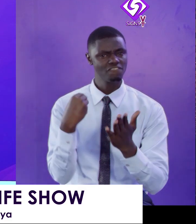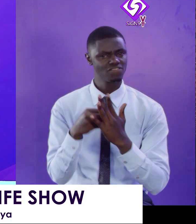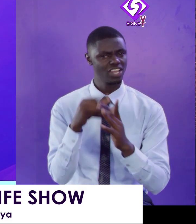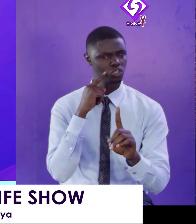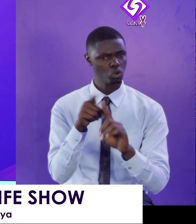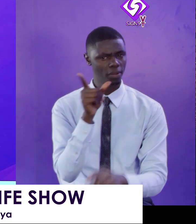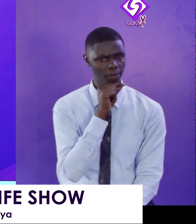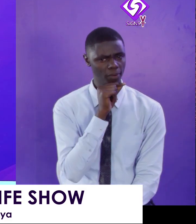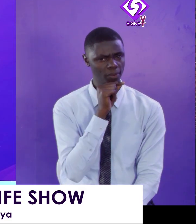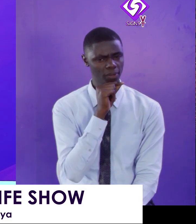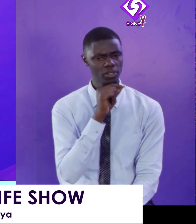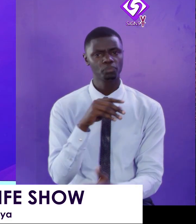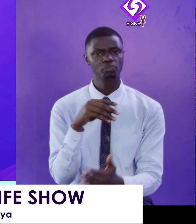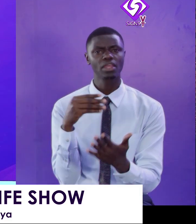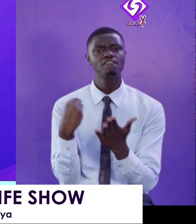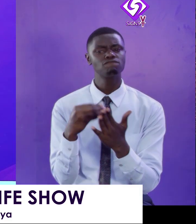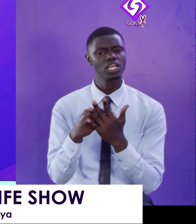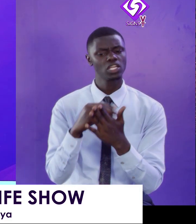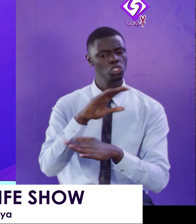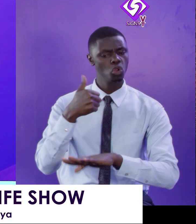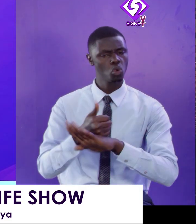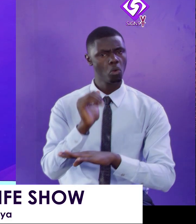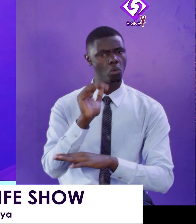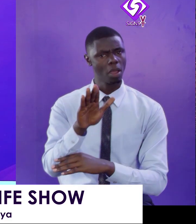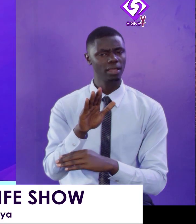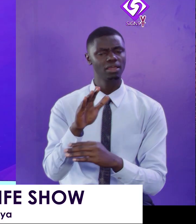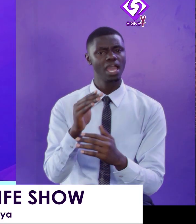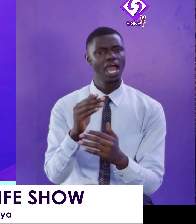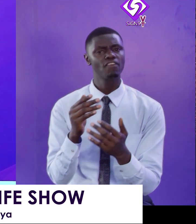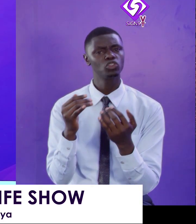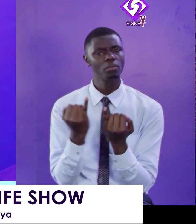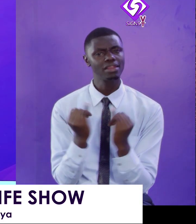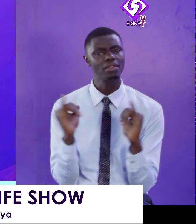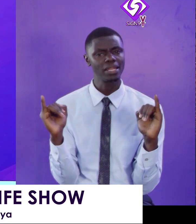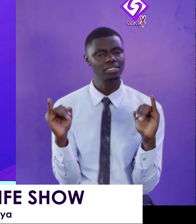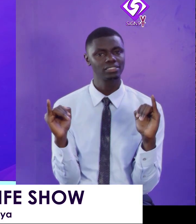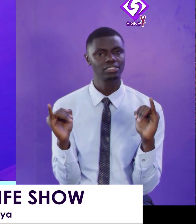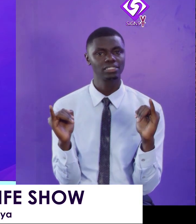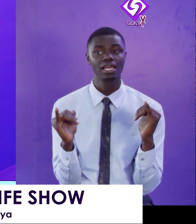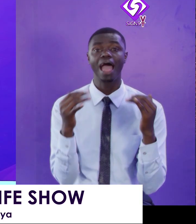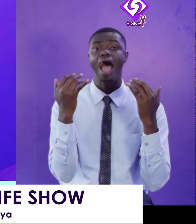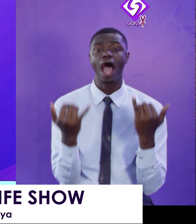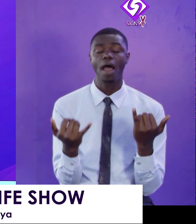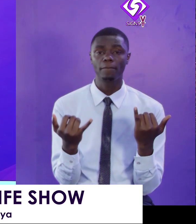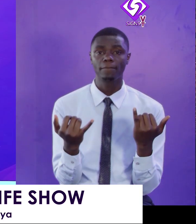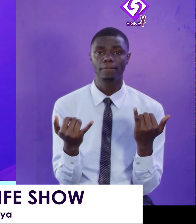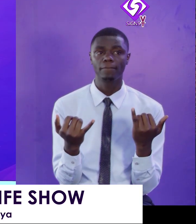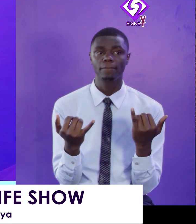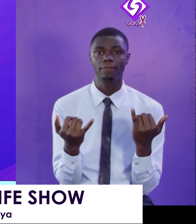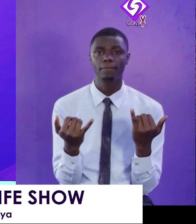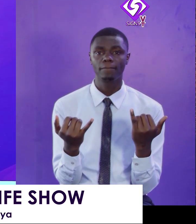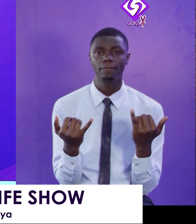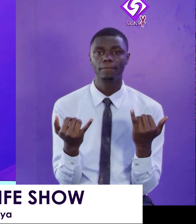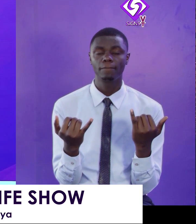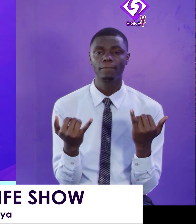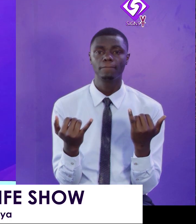Has your financial goal ever been to be independent? I'm now not talking of freedom, because there are levels to move